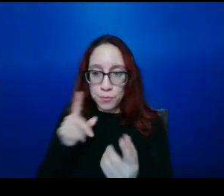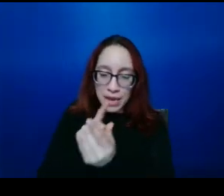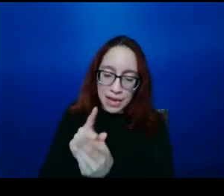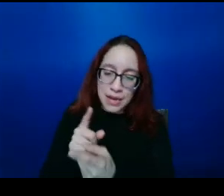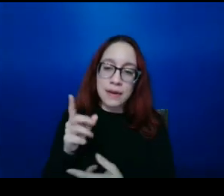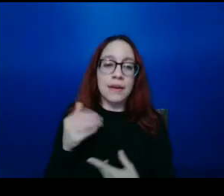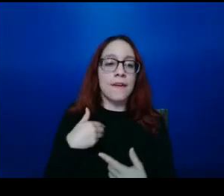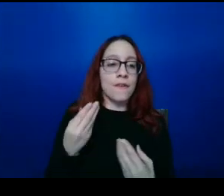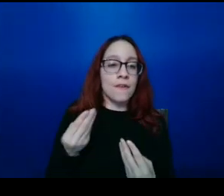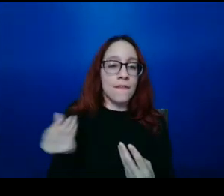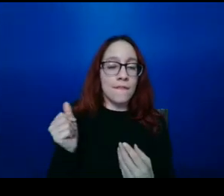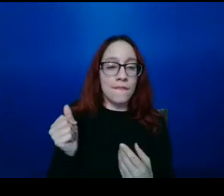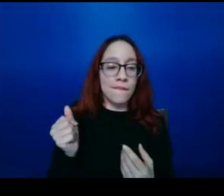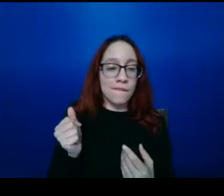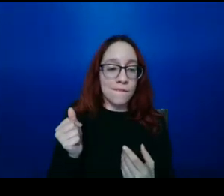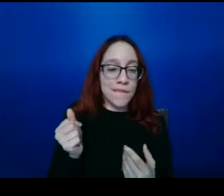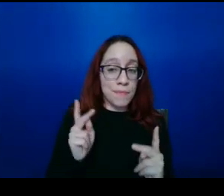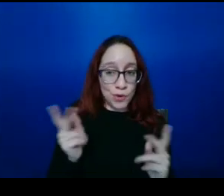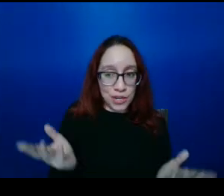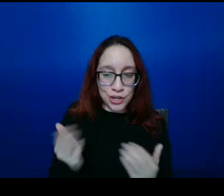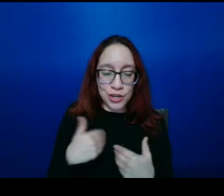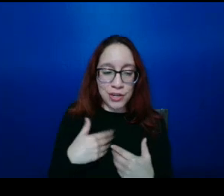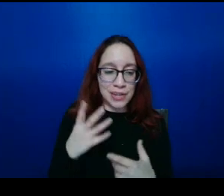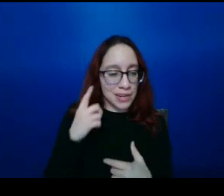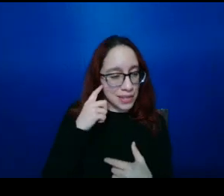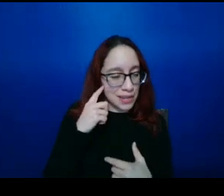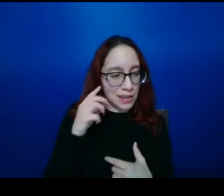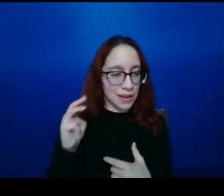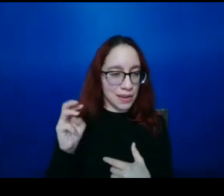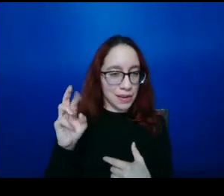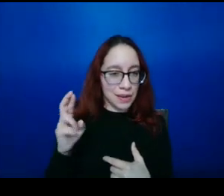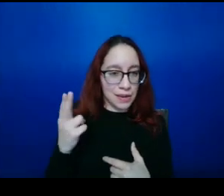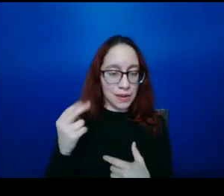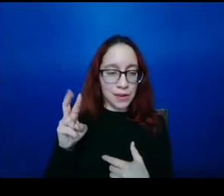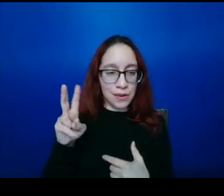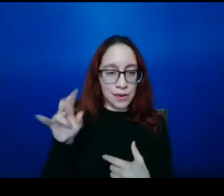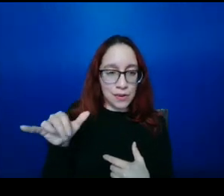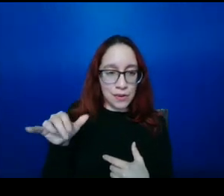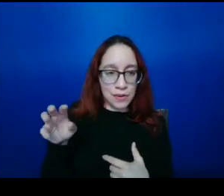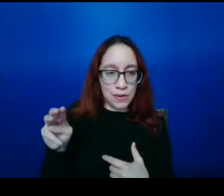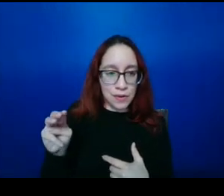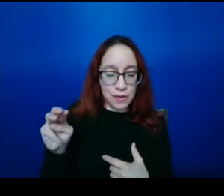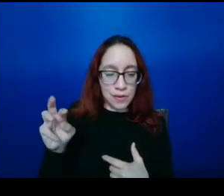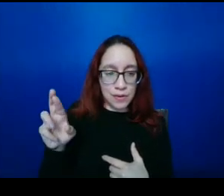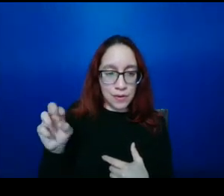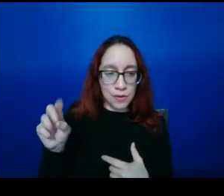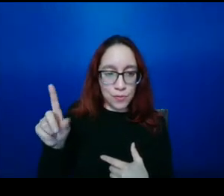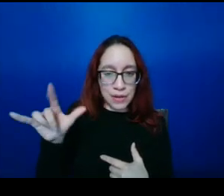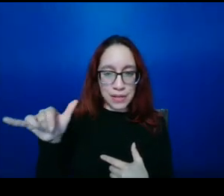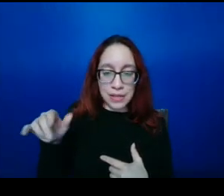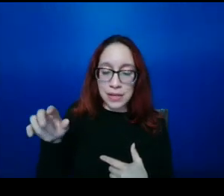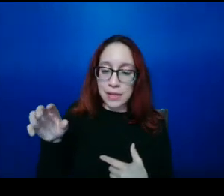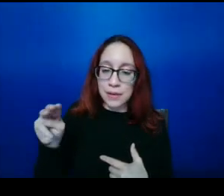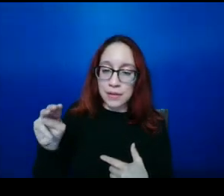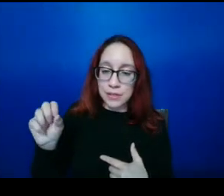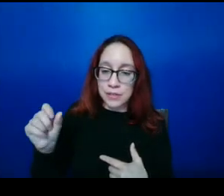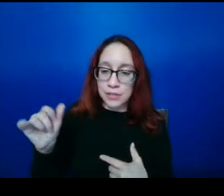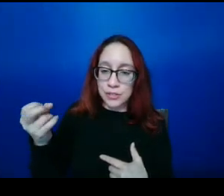They have a number of agents with them here tonight, including, I think, Mr. Harvey Oyer, Mr. Bradley Miller, it looks like Robert Singer, and I know Mark